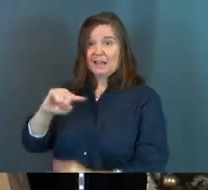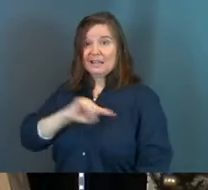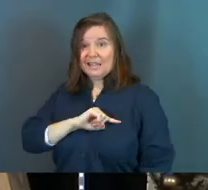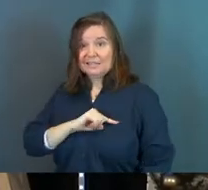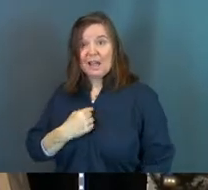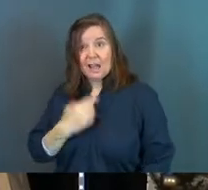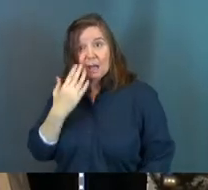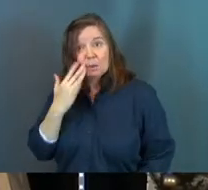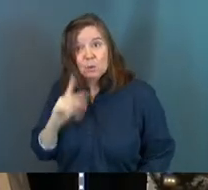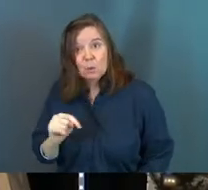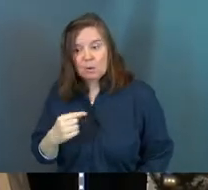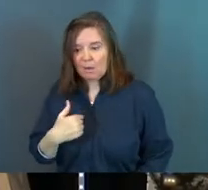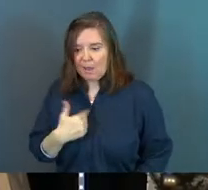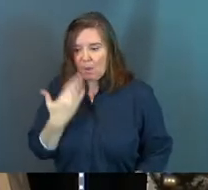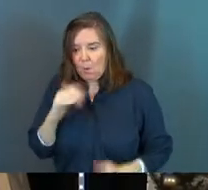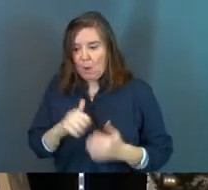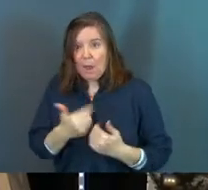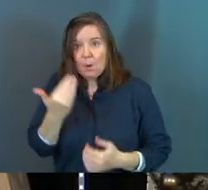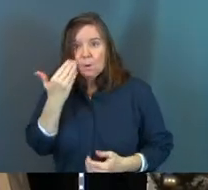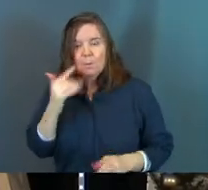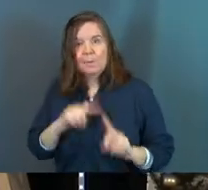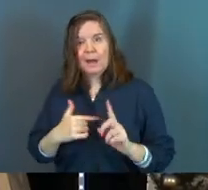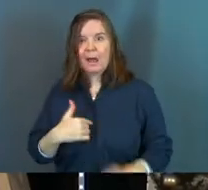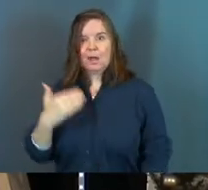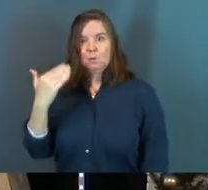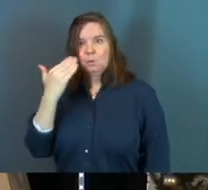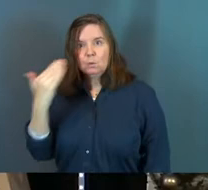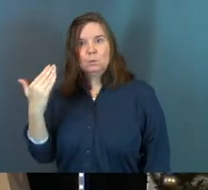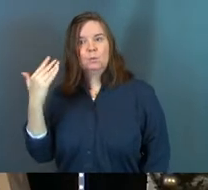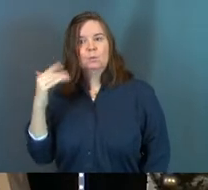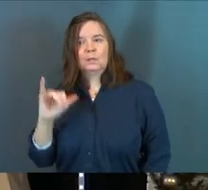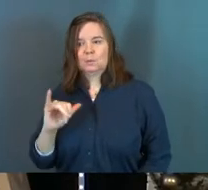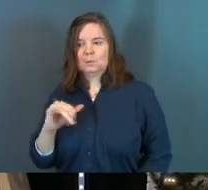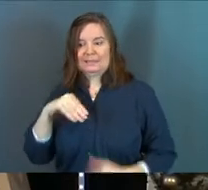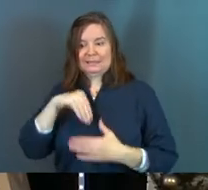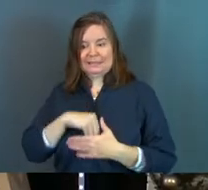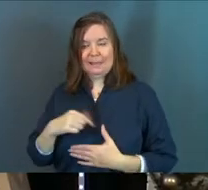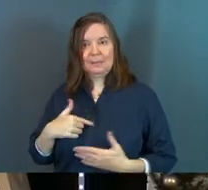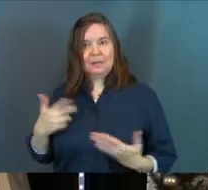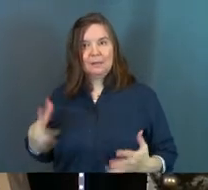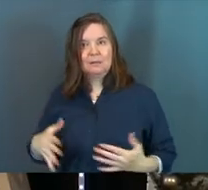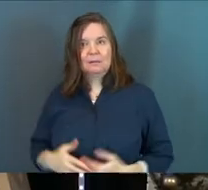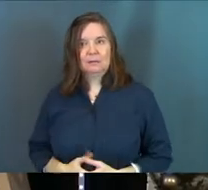guilty. I knew it. Like, I don't know how I knew it. I just knew it. It was in me.